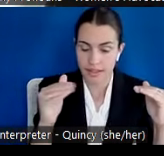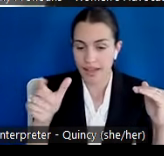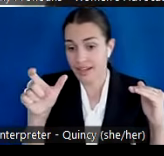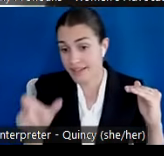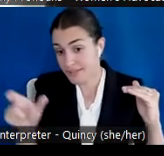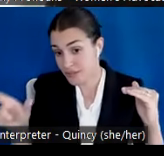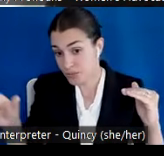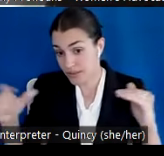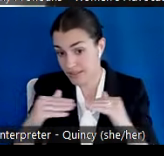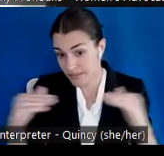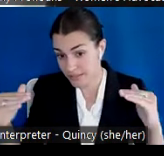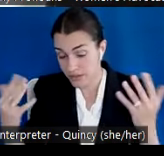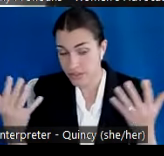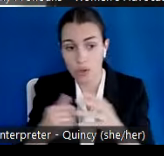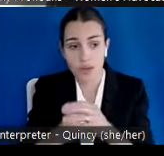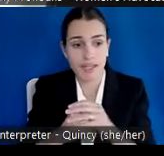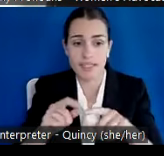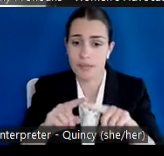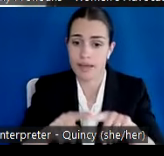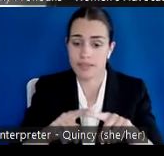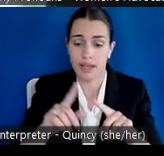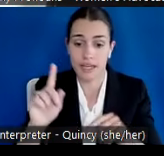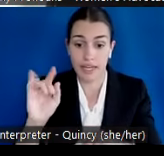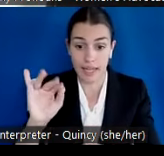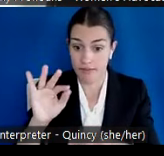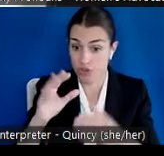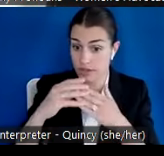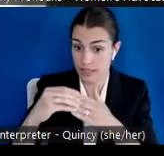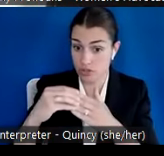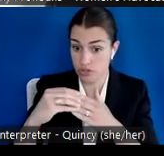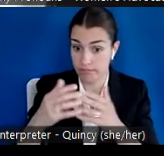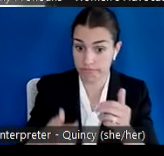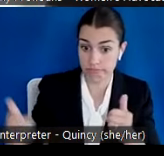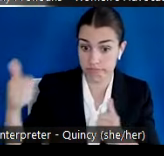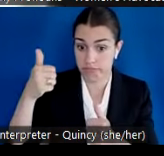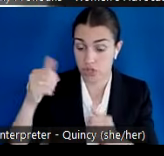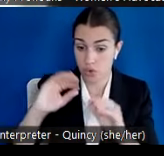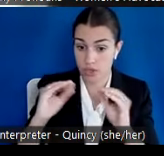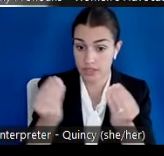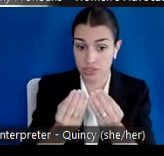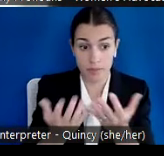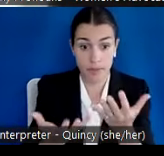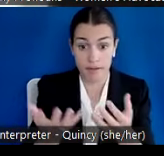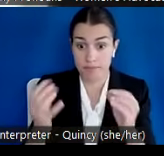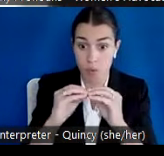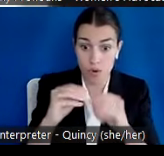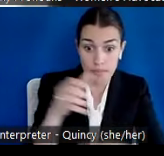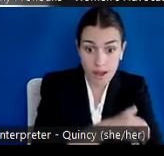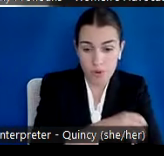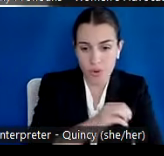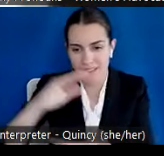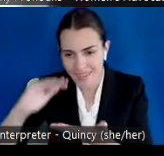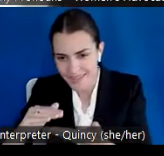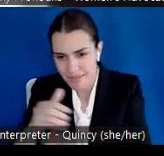people, depending on whether you're in leadership at an organization, you might have more or less power within the organizational level, but they're